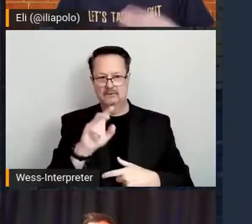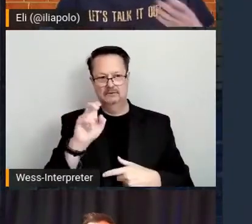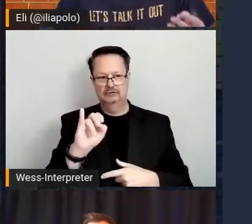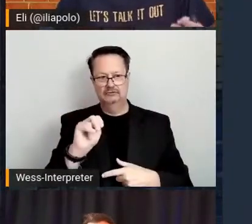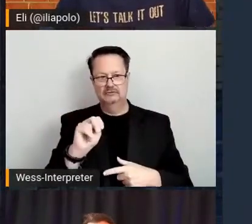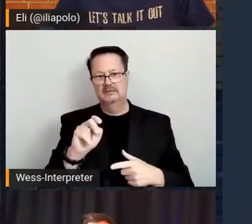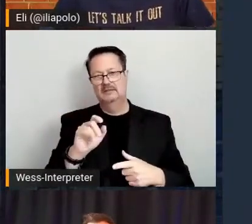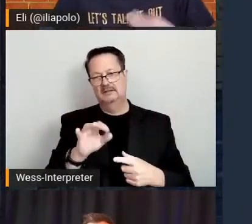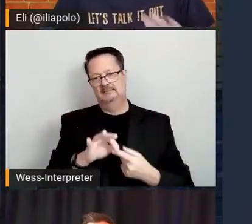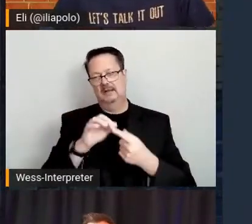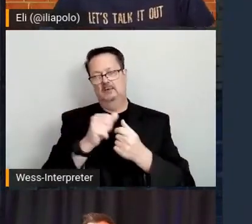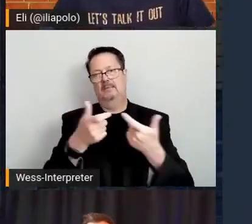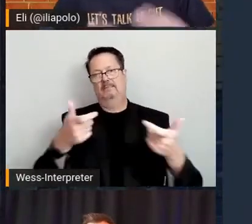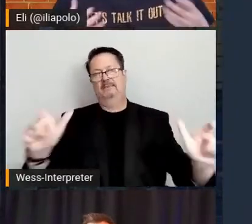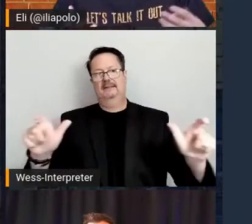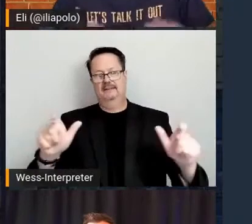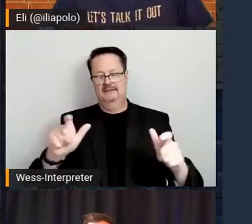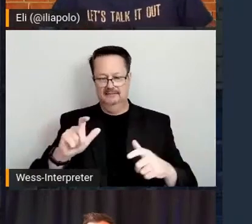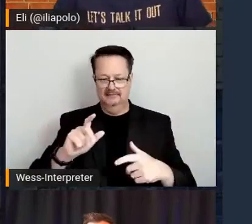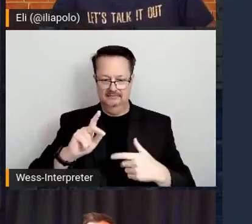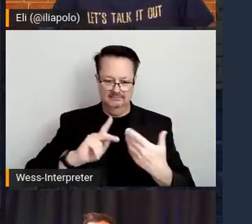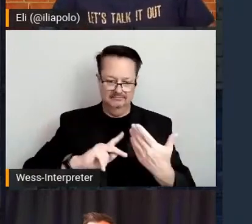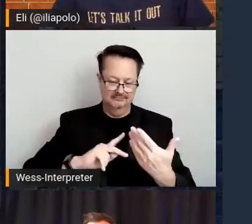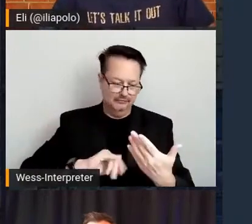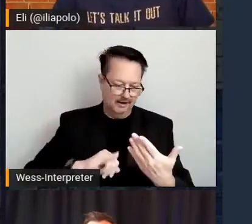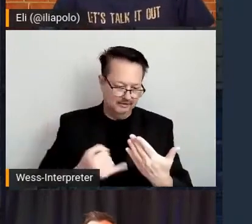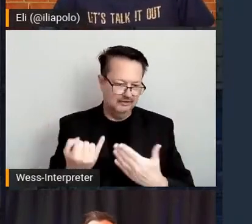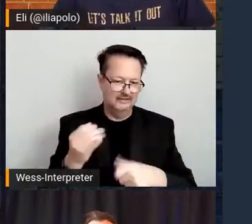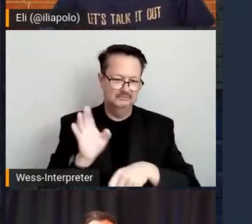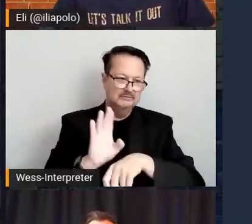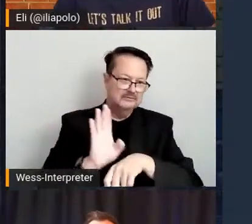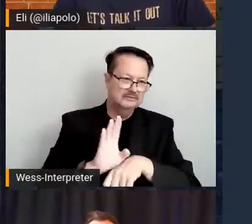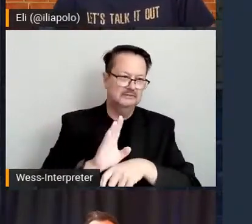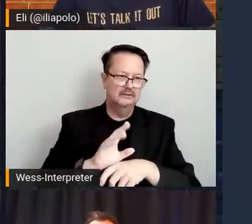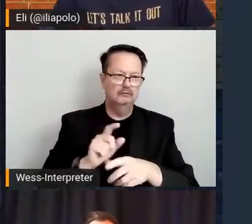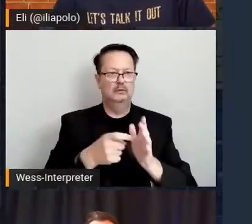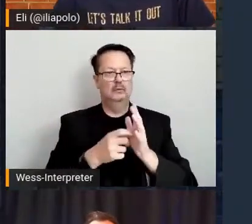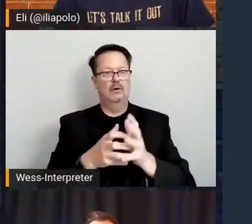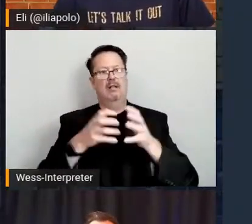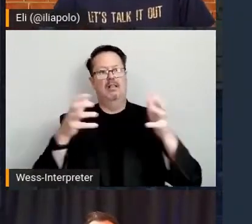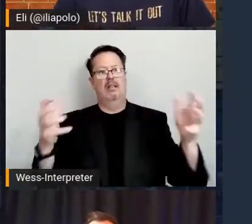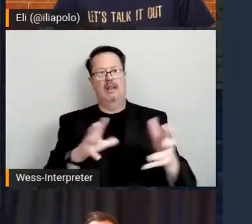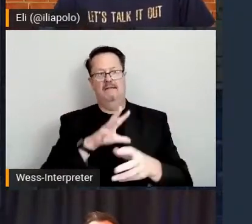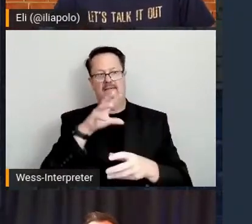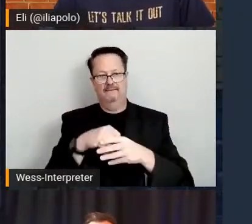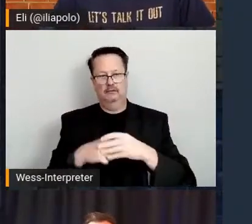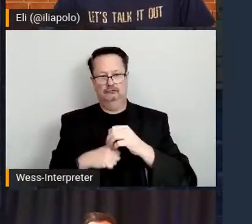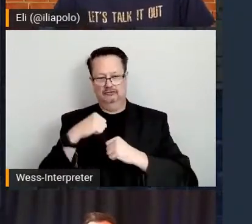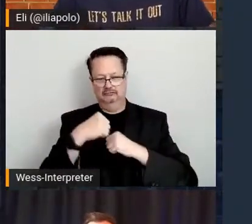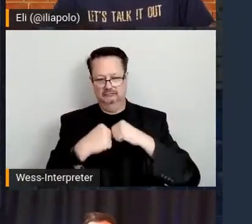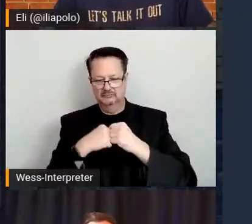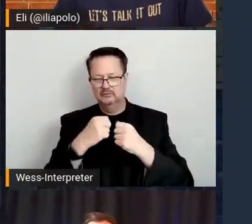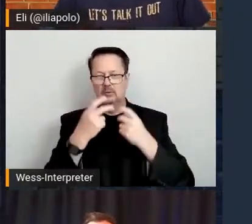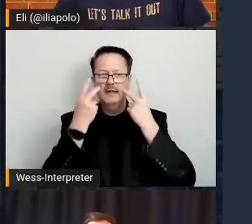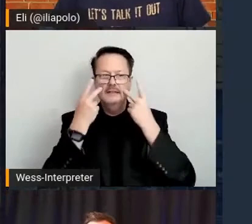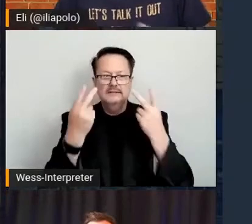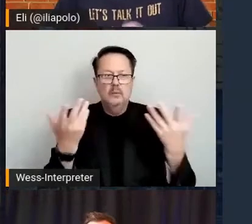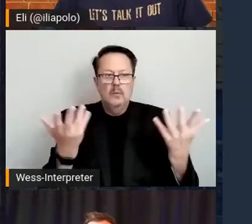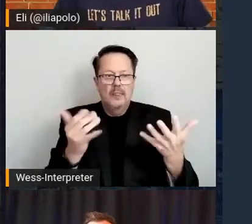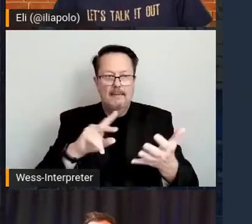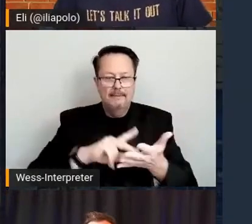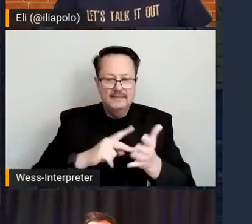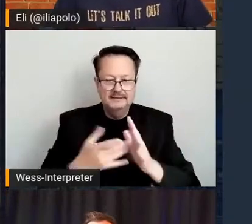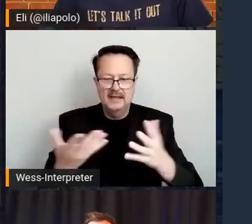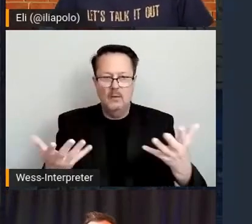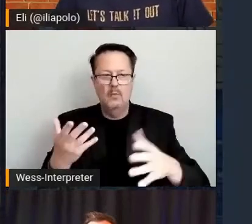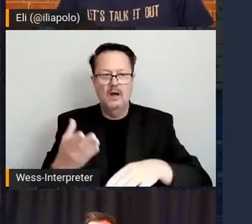or projects that require a lot of infrastructure. So let's see exactly what this means and what are the enhancements we made with